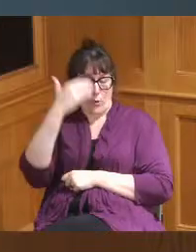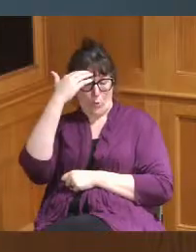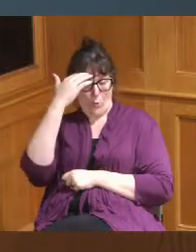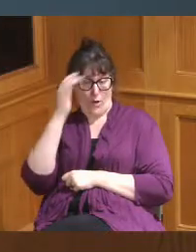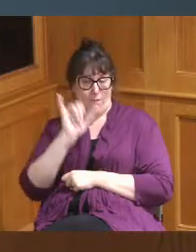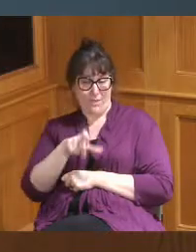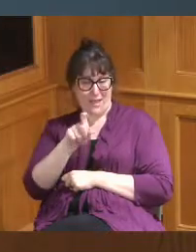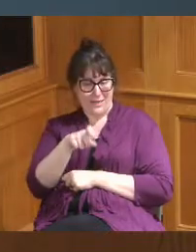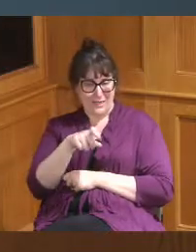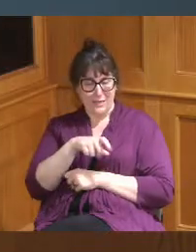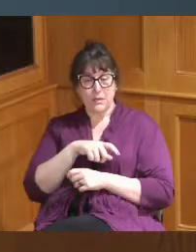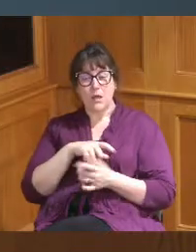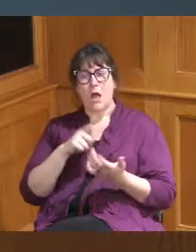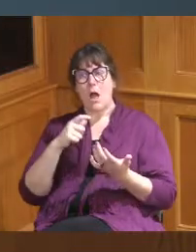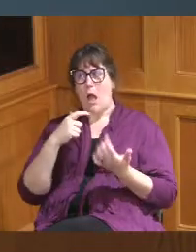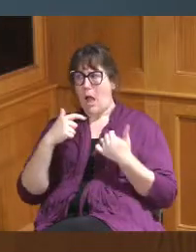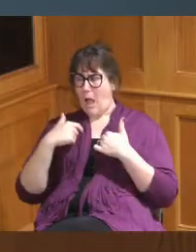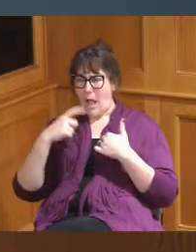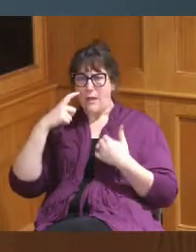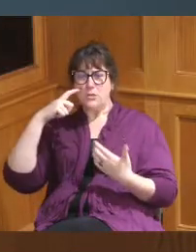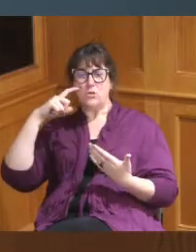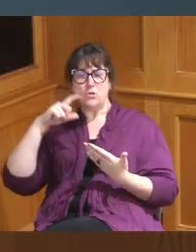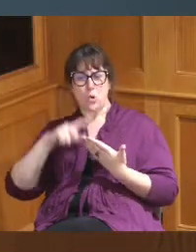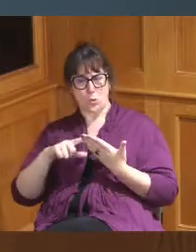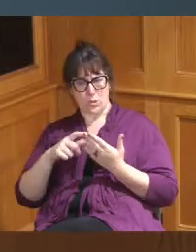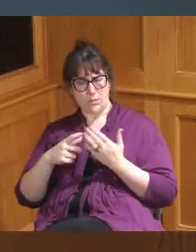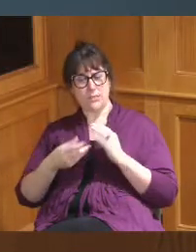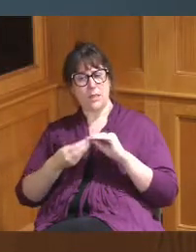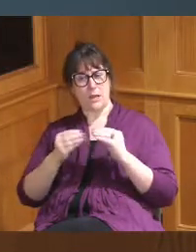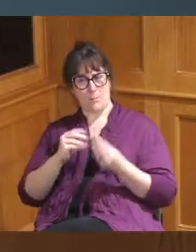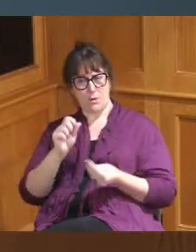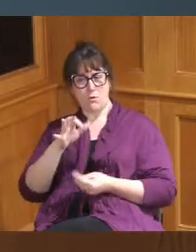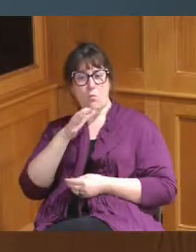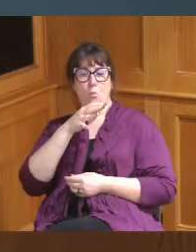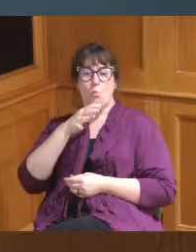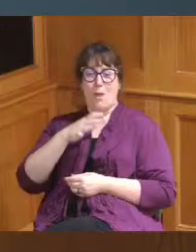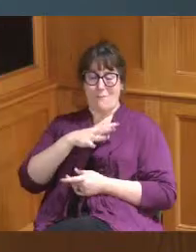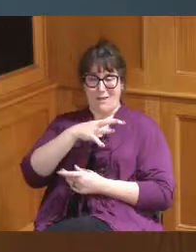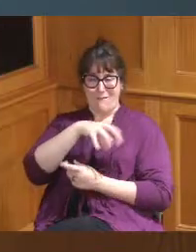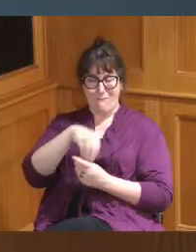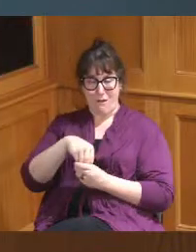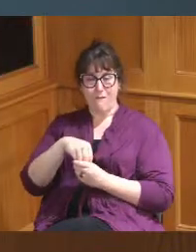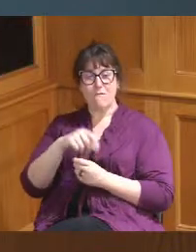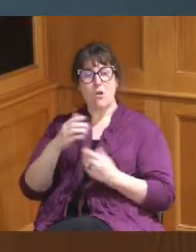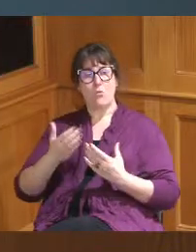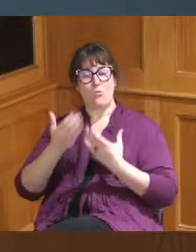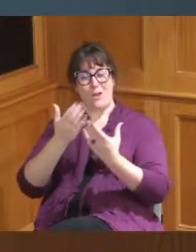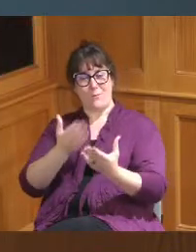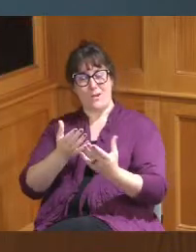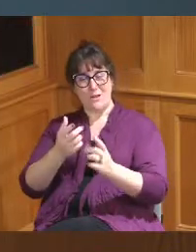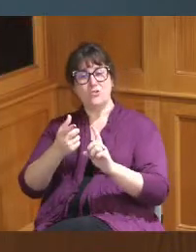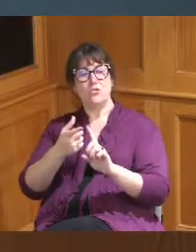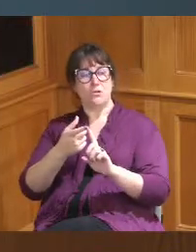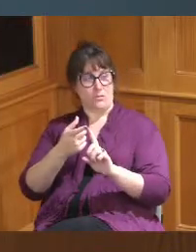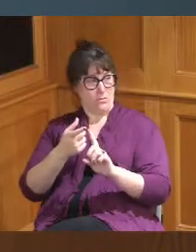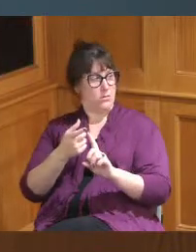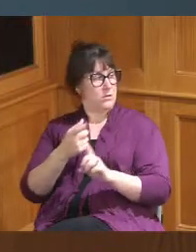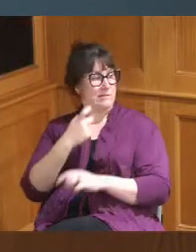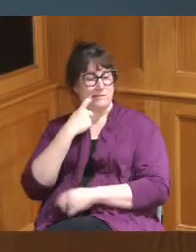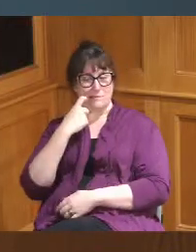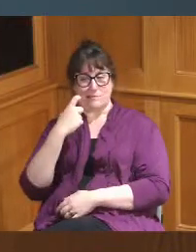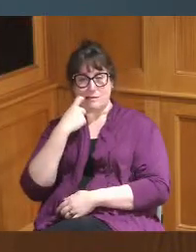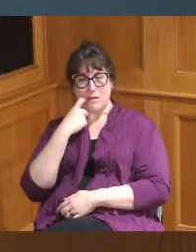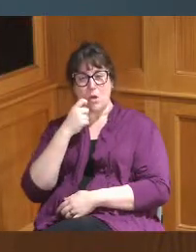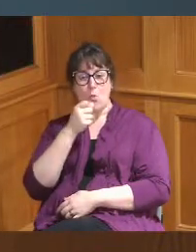I too noted the numbers of women that are participating, that there was a recommendation from the Commission on Women and Girls this last